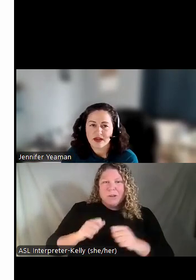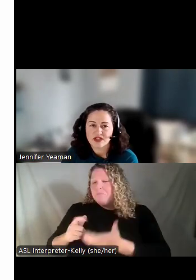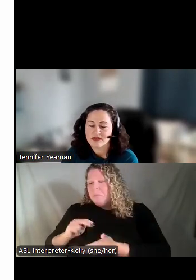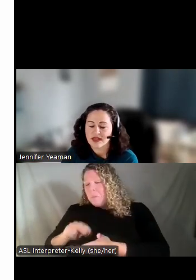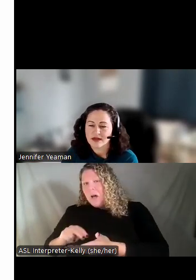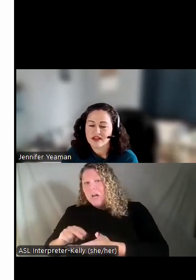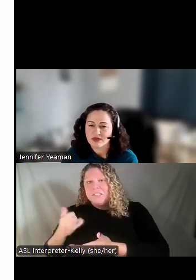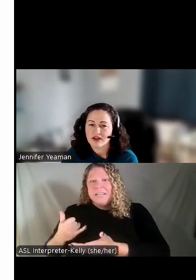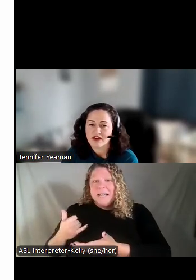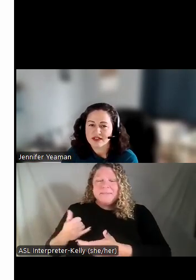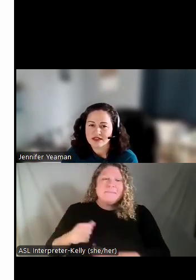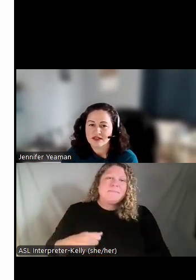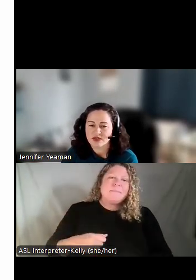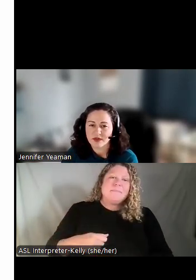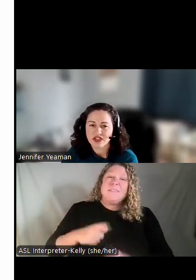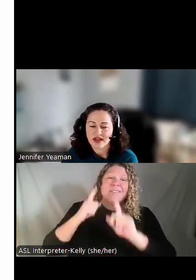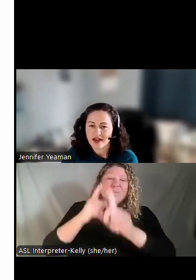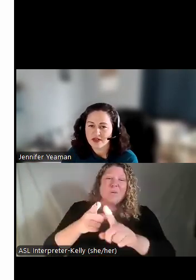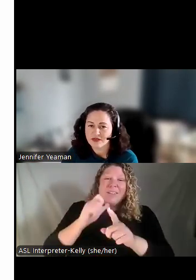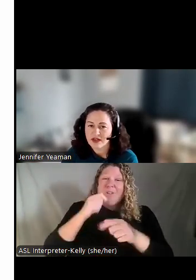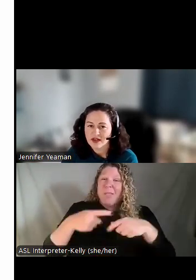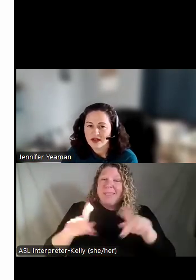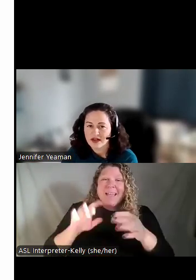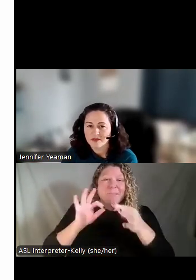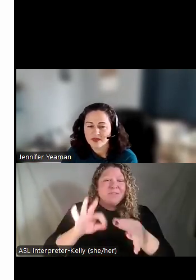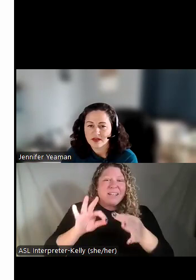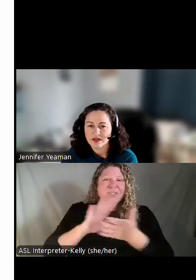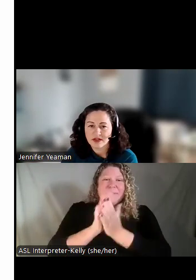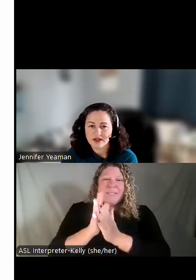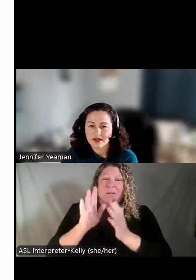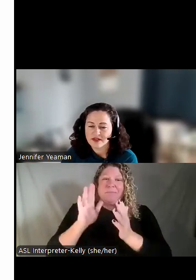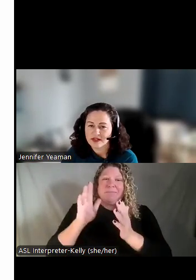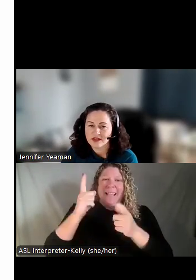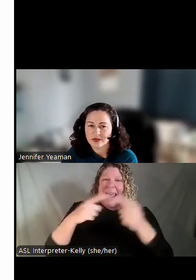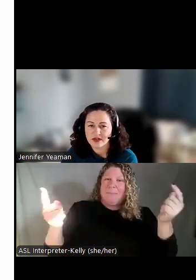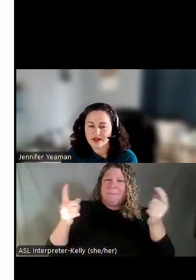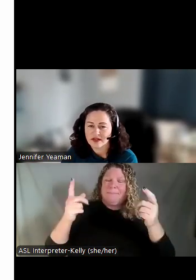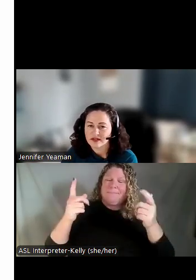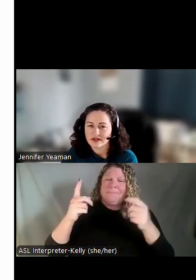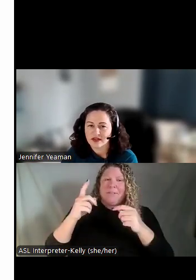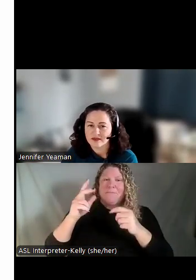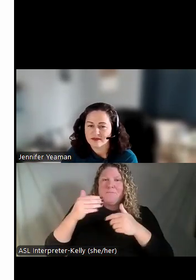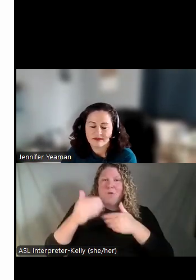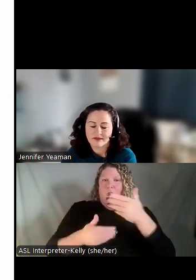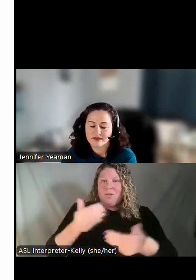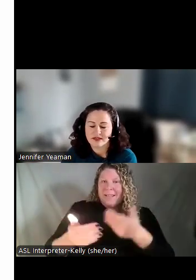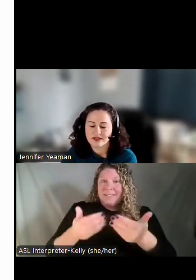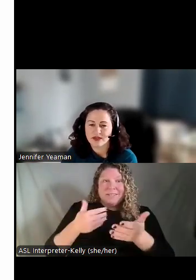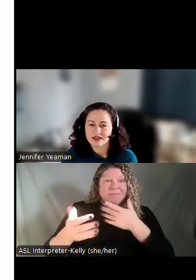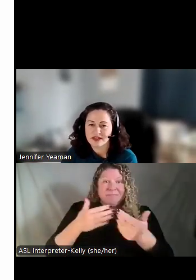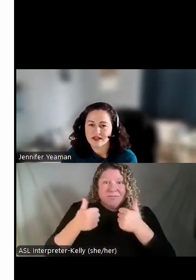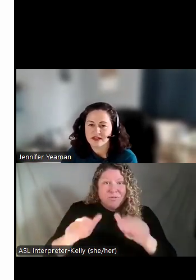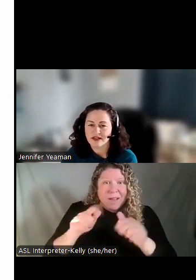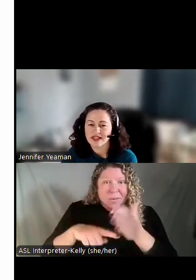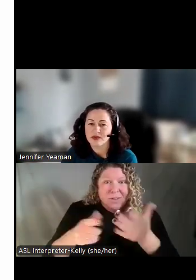don't let perfection be the enemy of progress. Try what you have, learn. If it doesn't work,